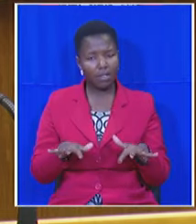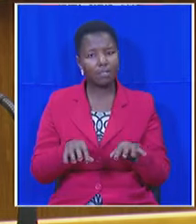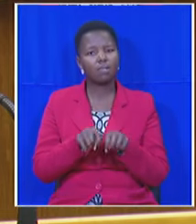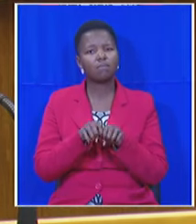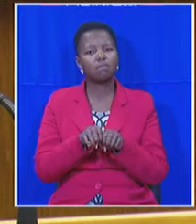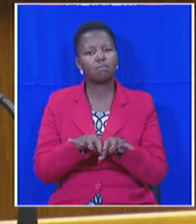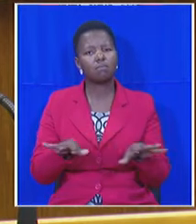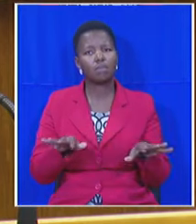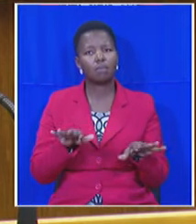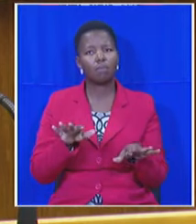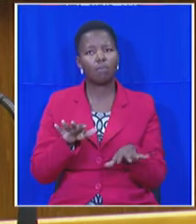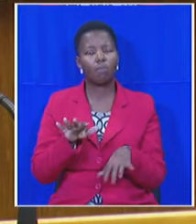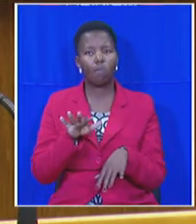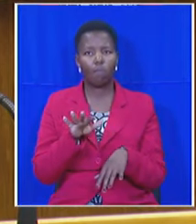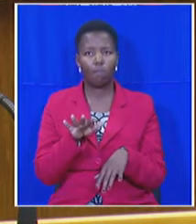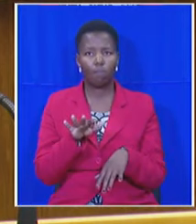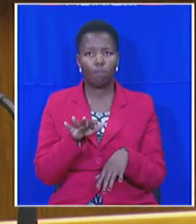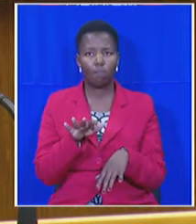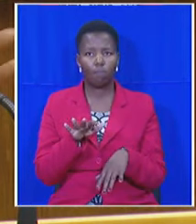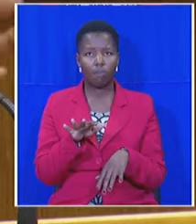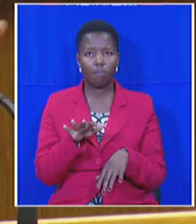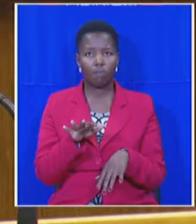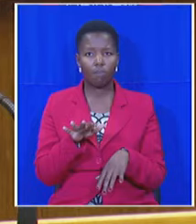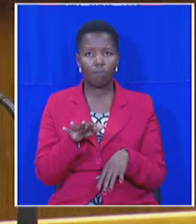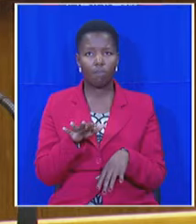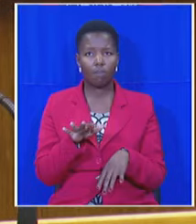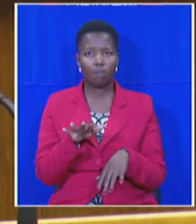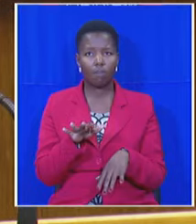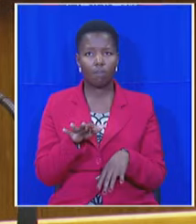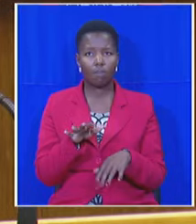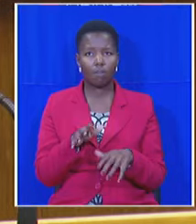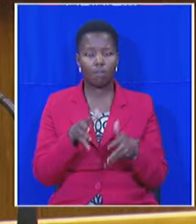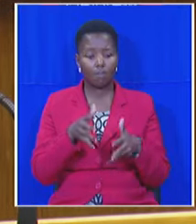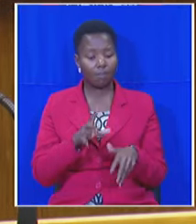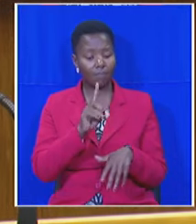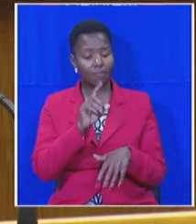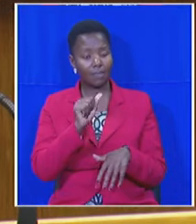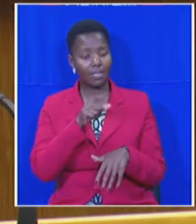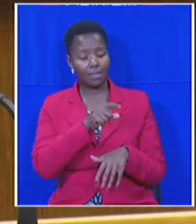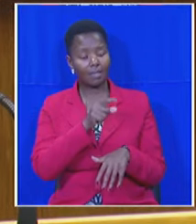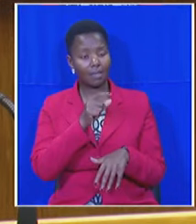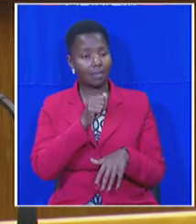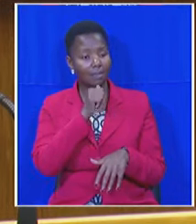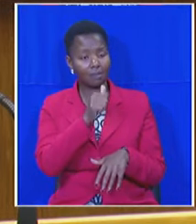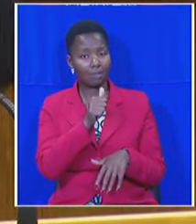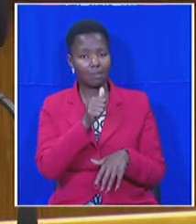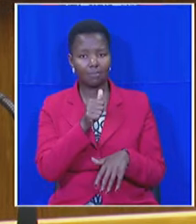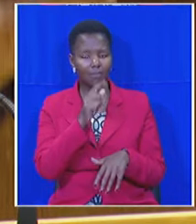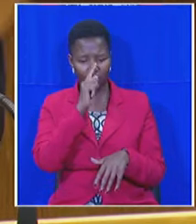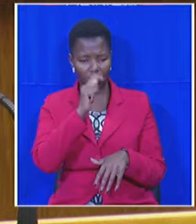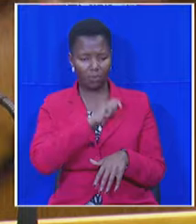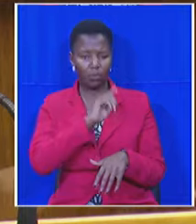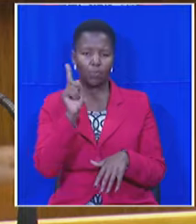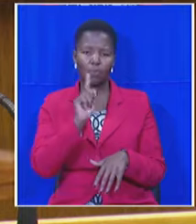mela ka gare ga komelelo. So tše di bolelang ke ba DA a di phele ke di